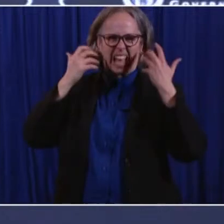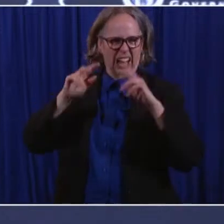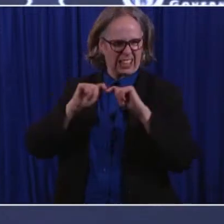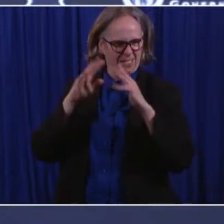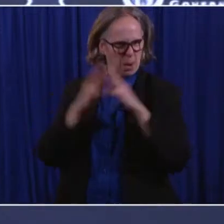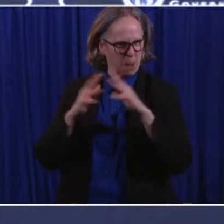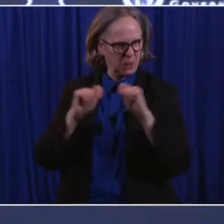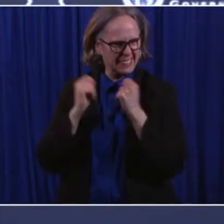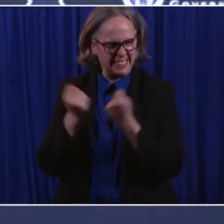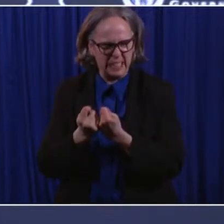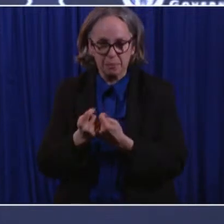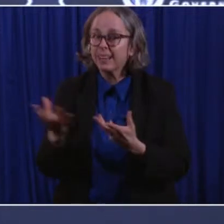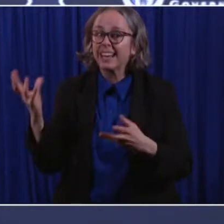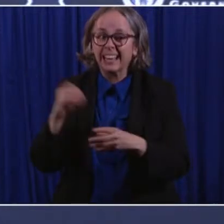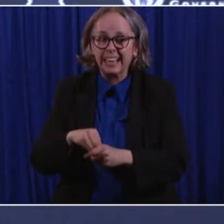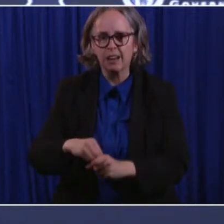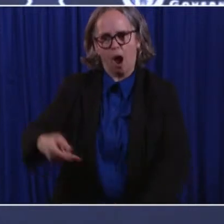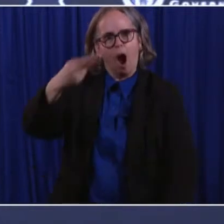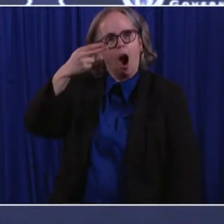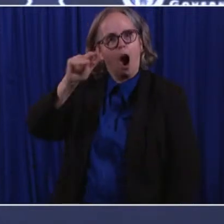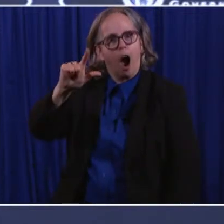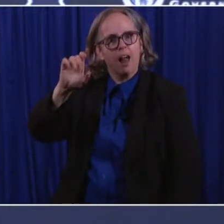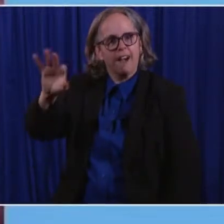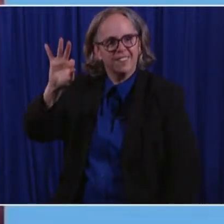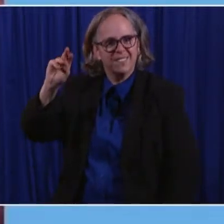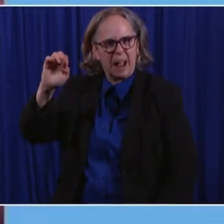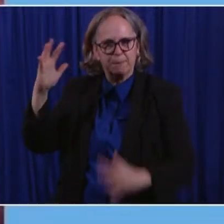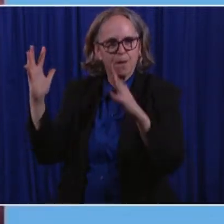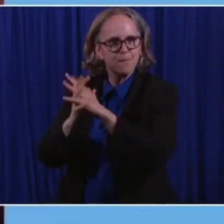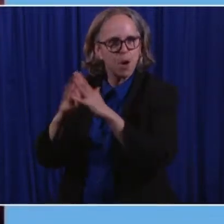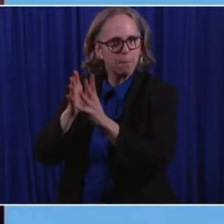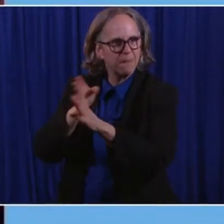service announcement for us. So let's take a look at Anthony.